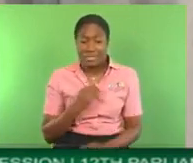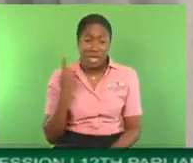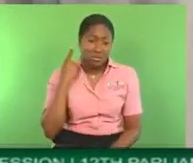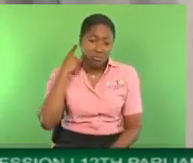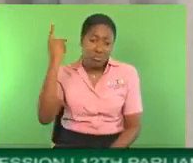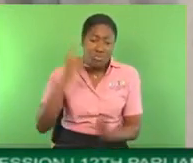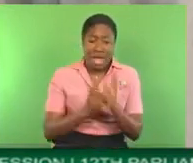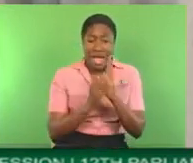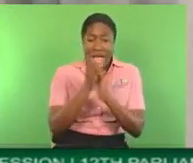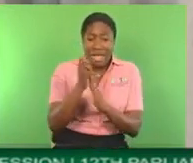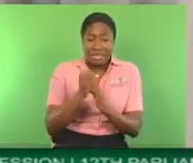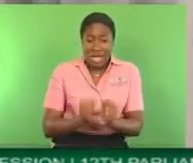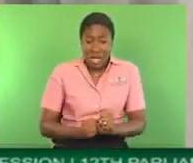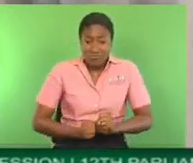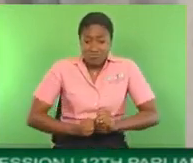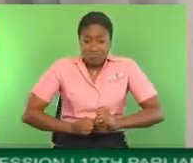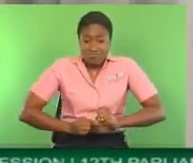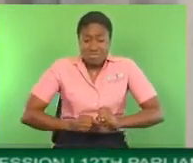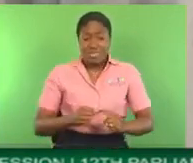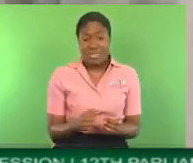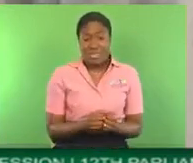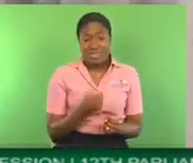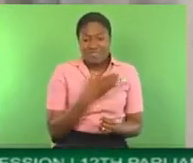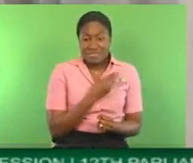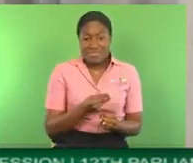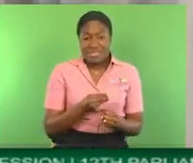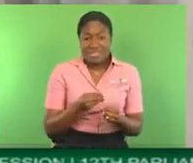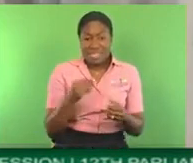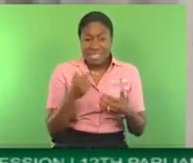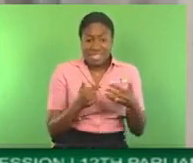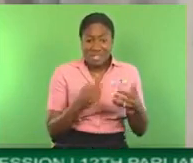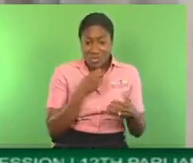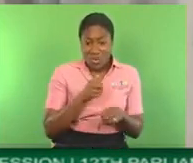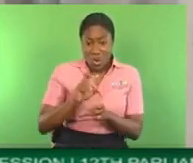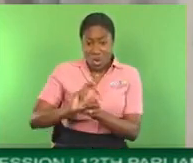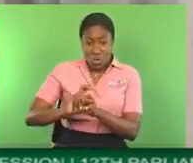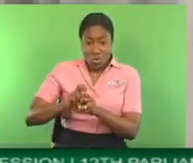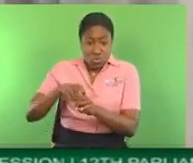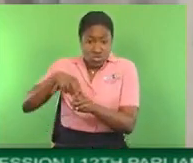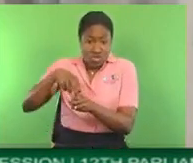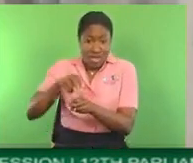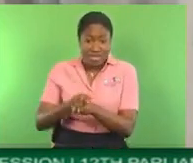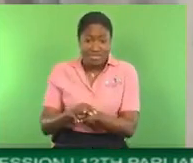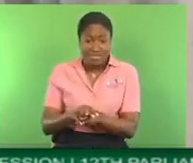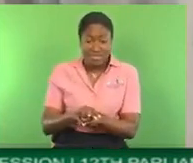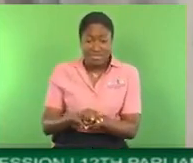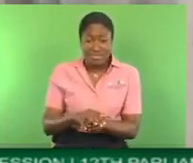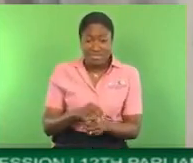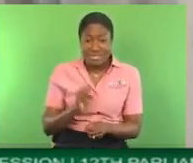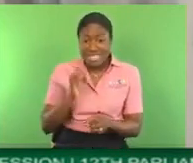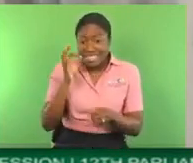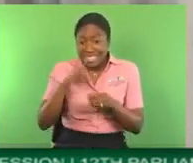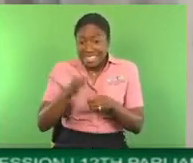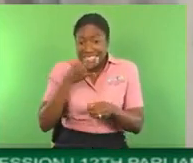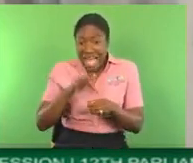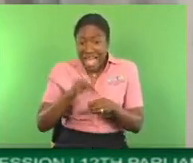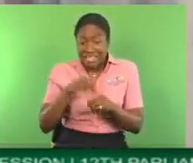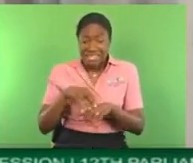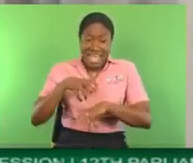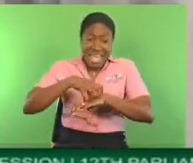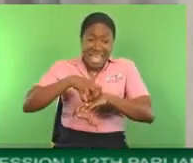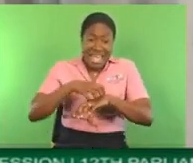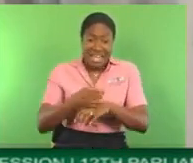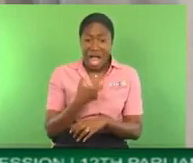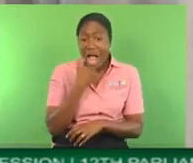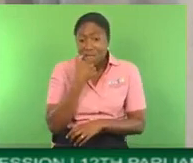cancer, and obesity. And these are like fizzy drinks, soft drinks, snacks, cakes, biscuits,